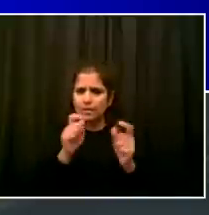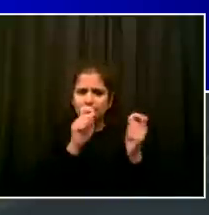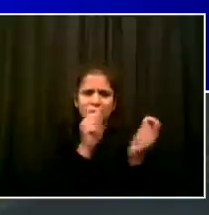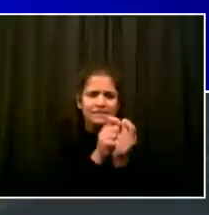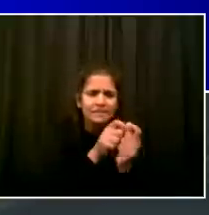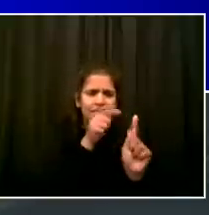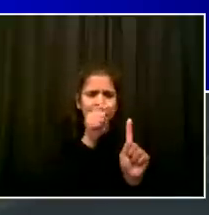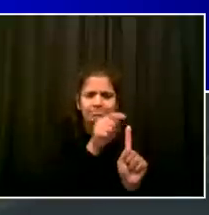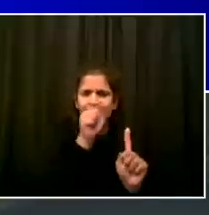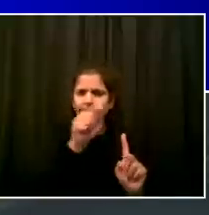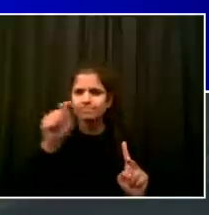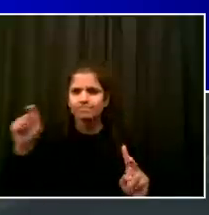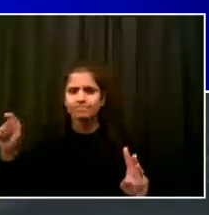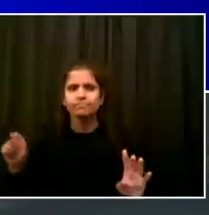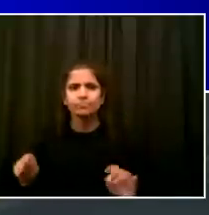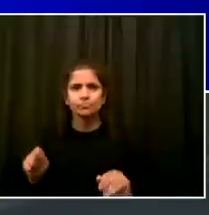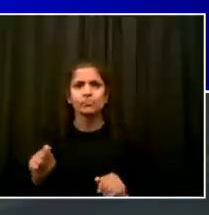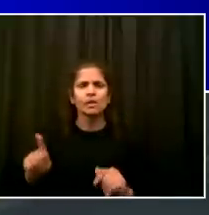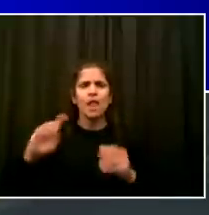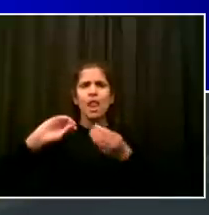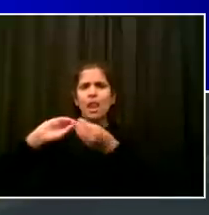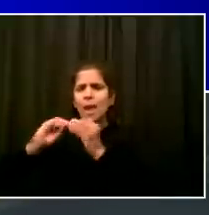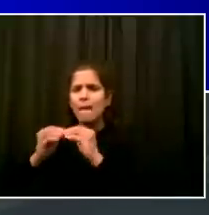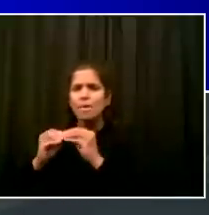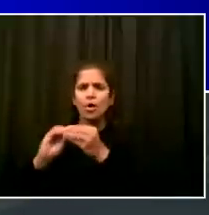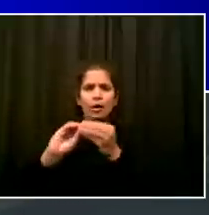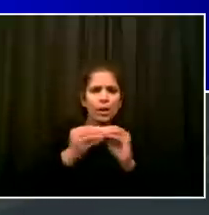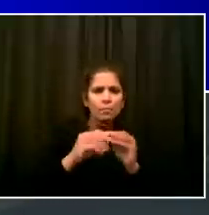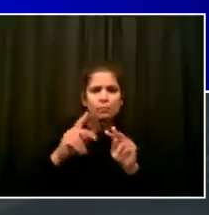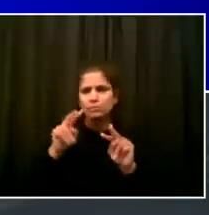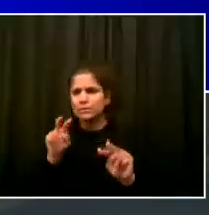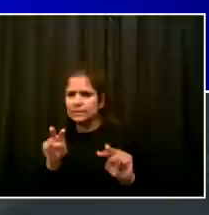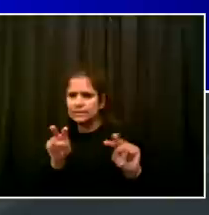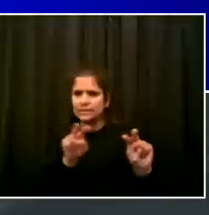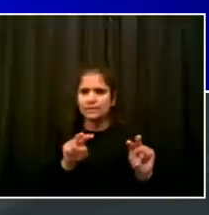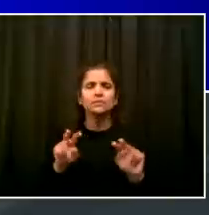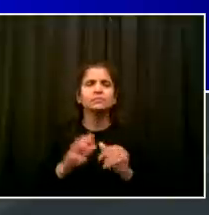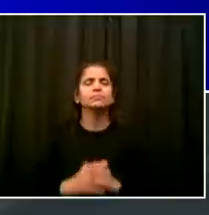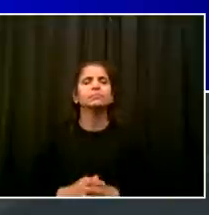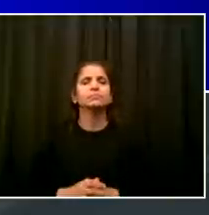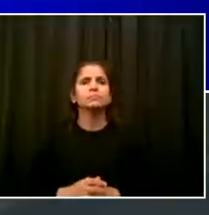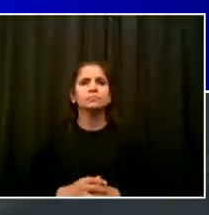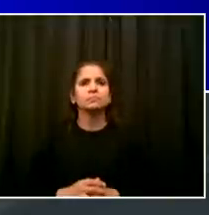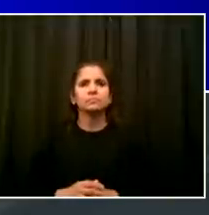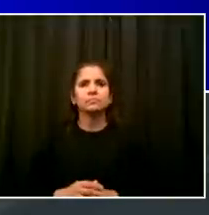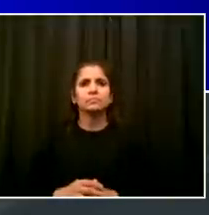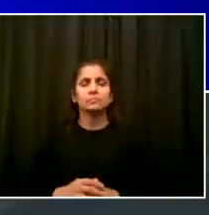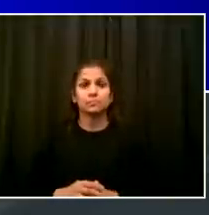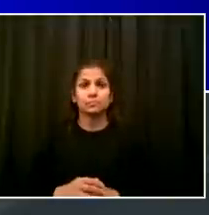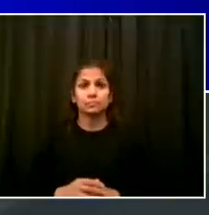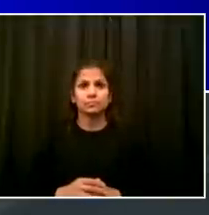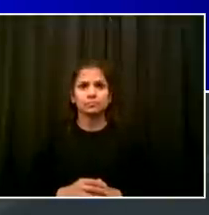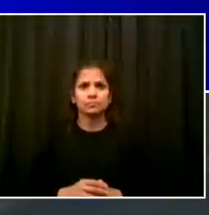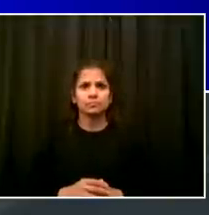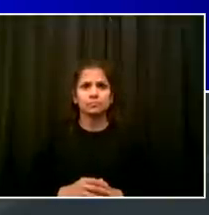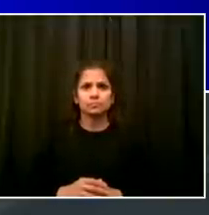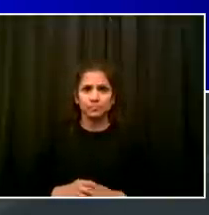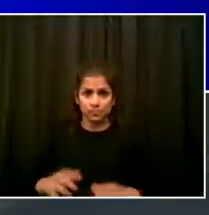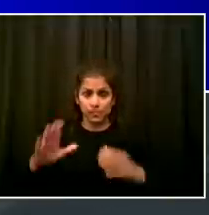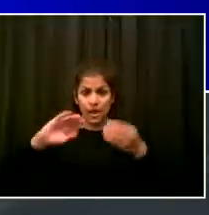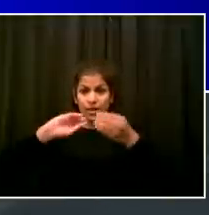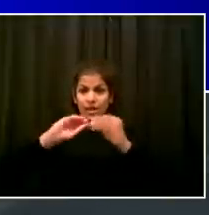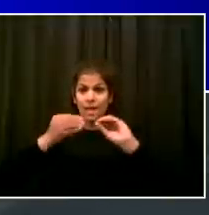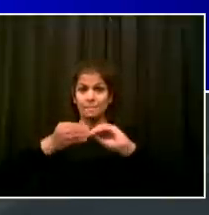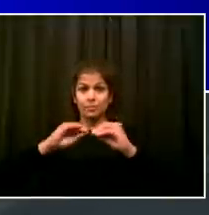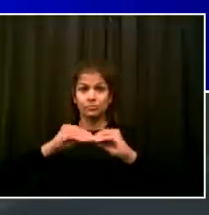forward. The threshold is simple. It's the level you want to stay below. We've